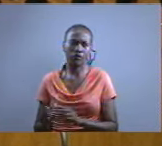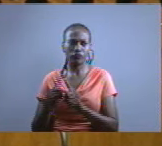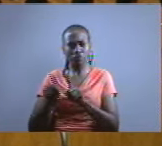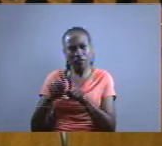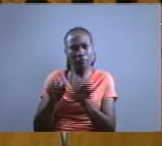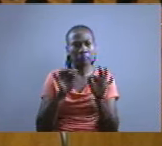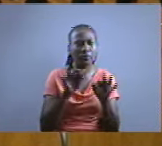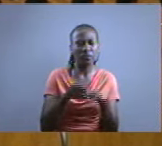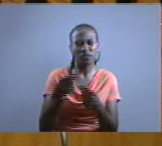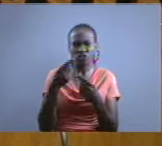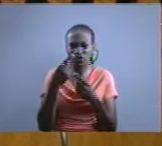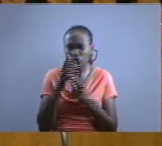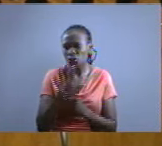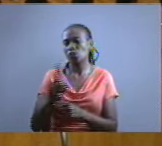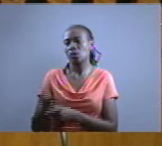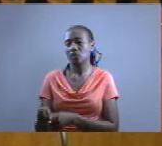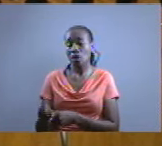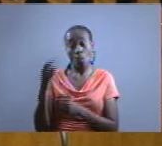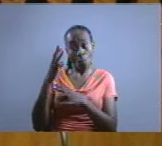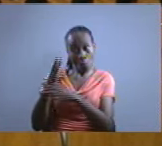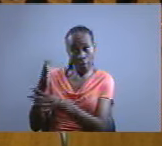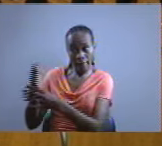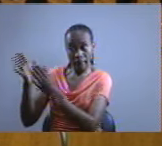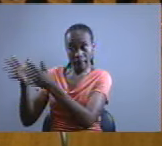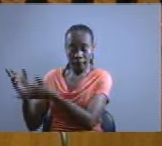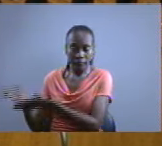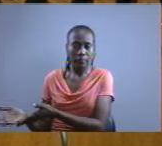way, the employers